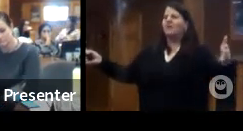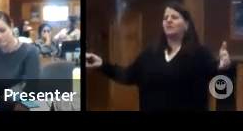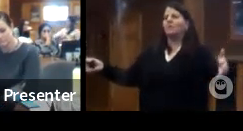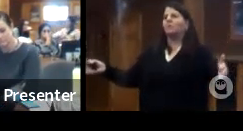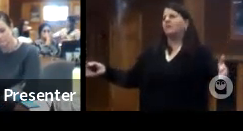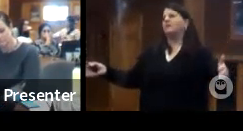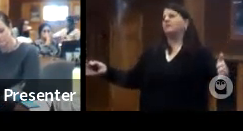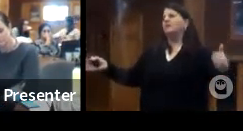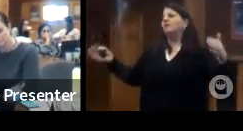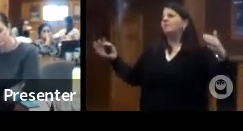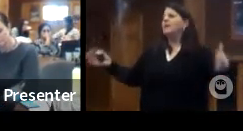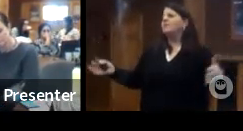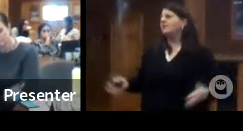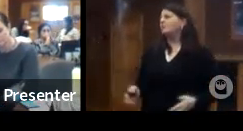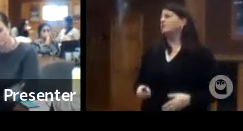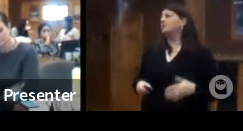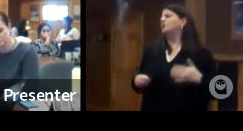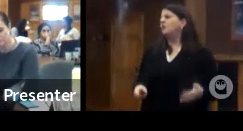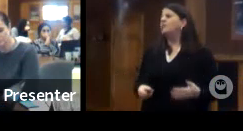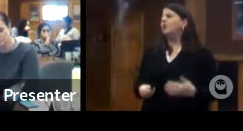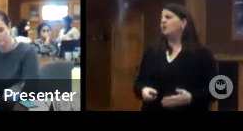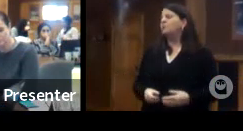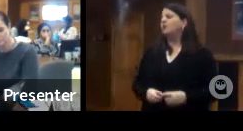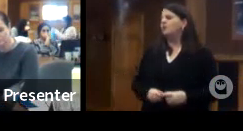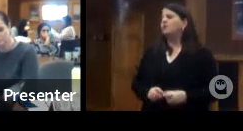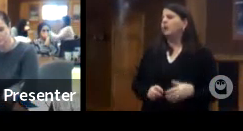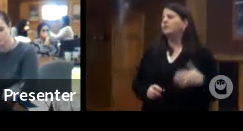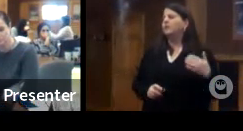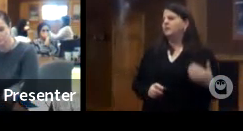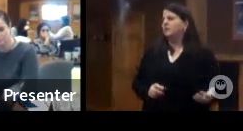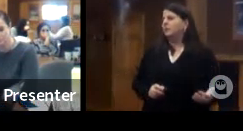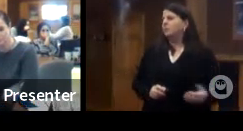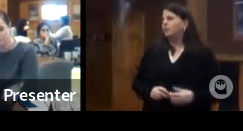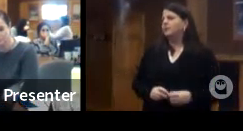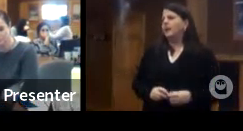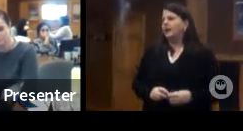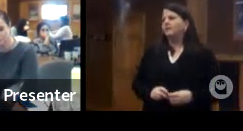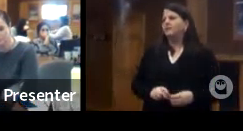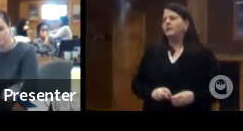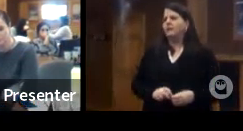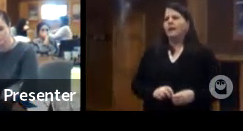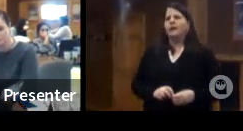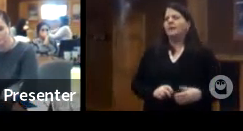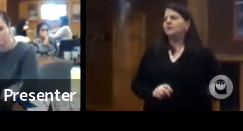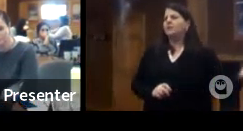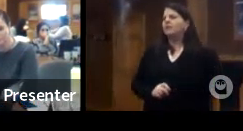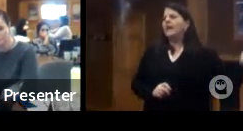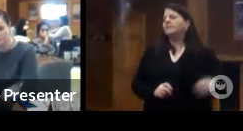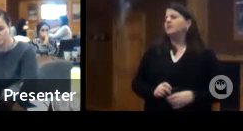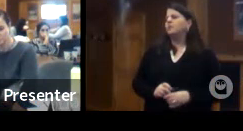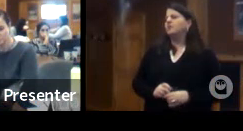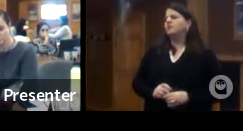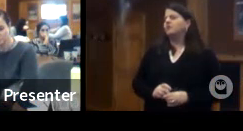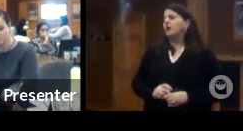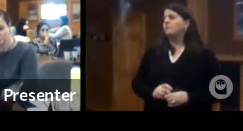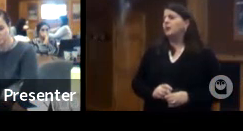need to be an expert witness. You've met that threshold. You have knowledge beyond what the typical person has. And so they're gonna